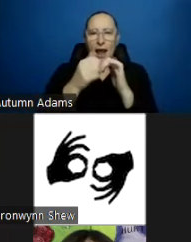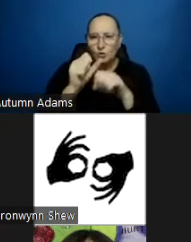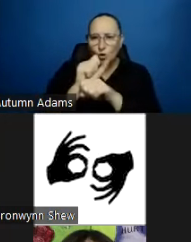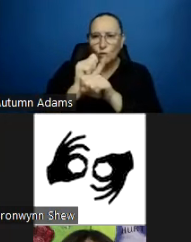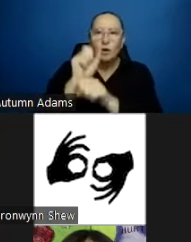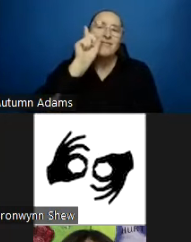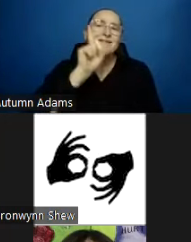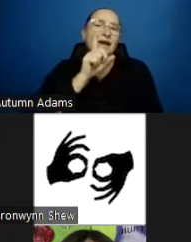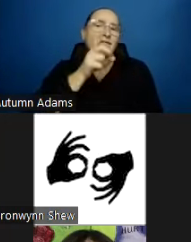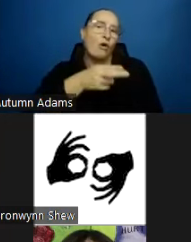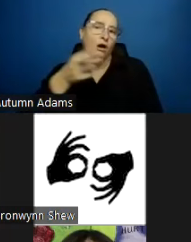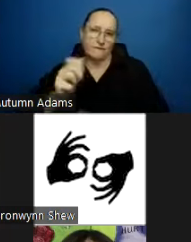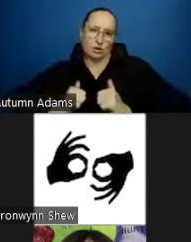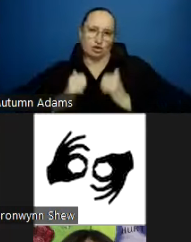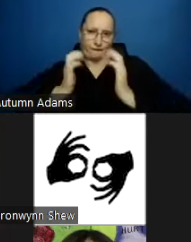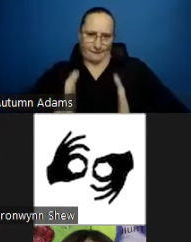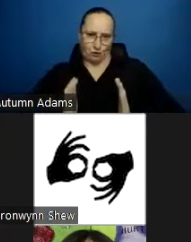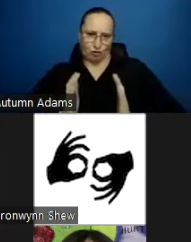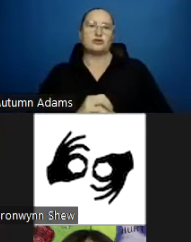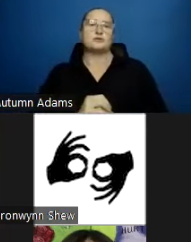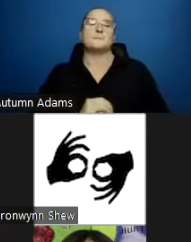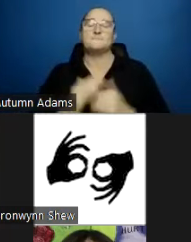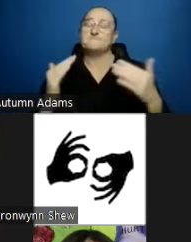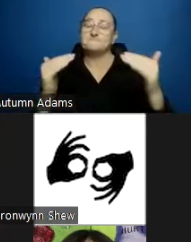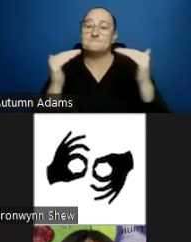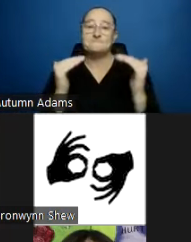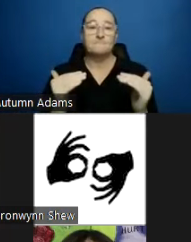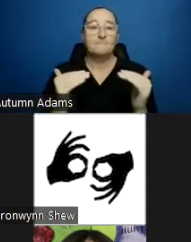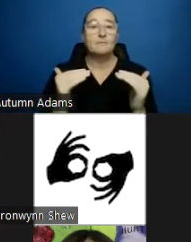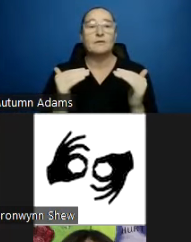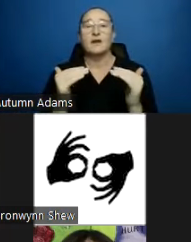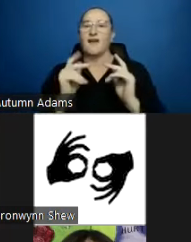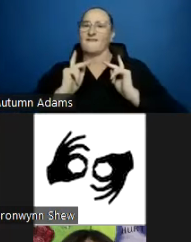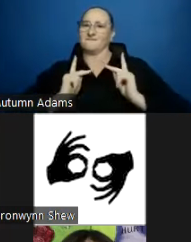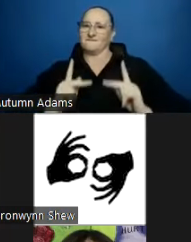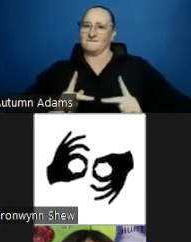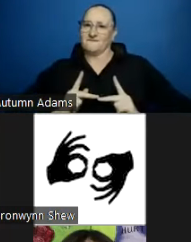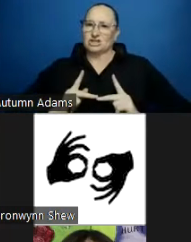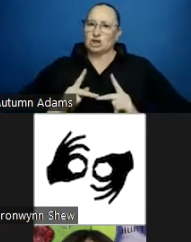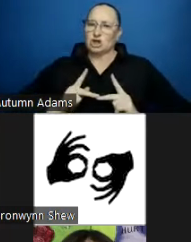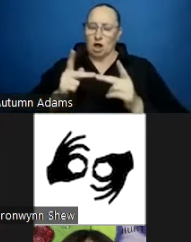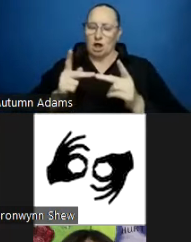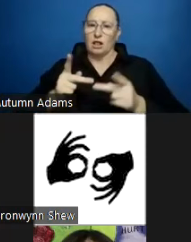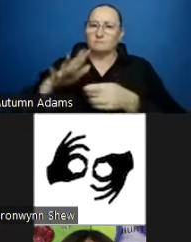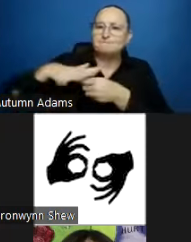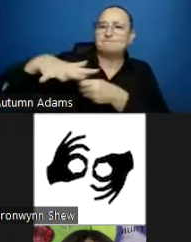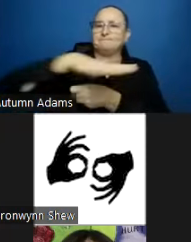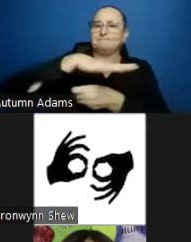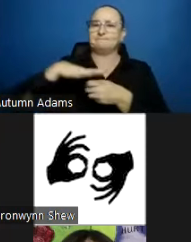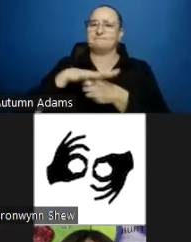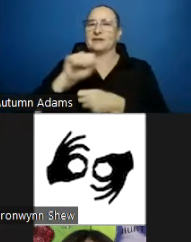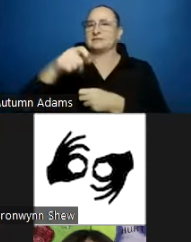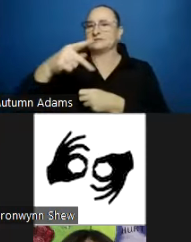hearing survivors. You're gonna learn about the physical space needed, also the